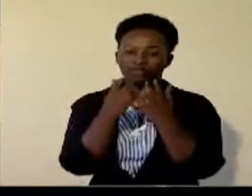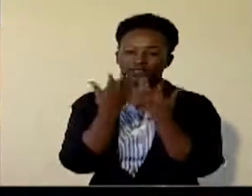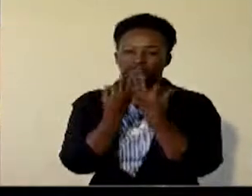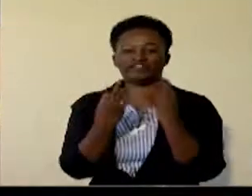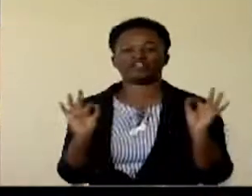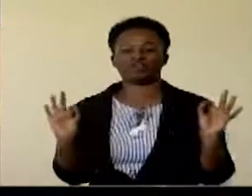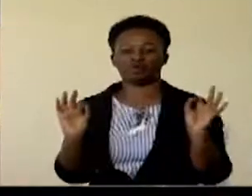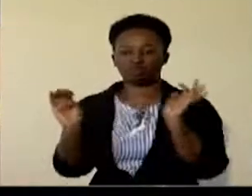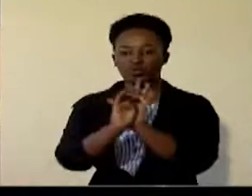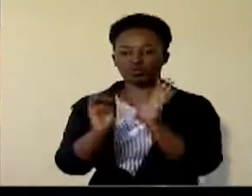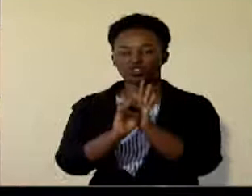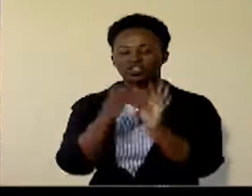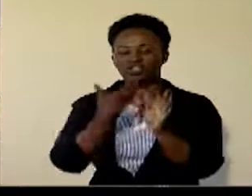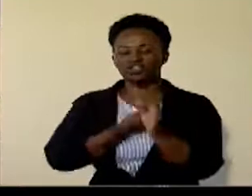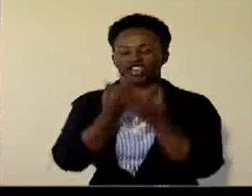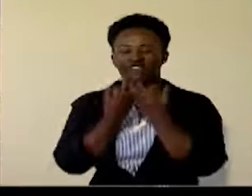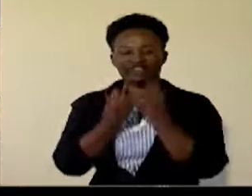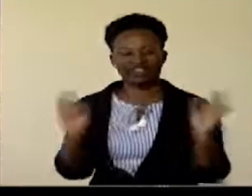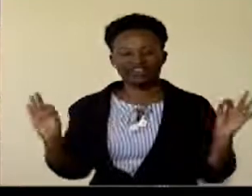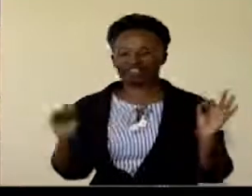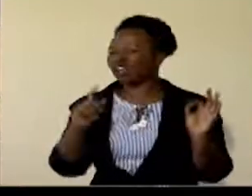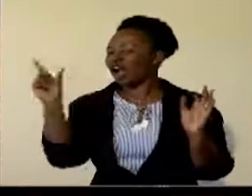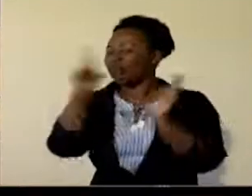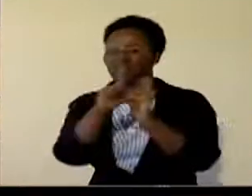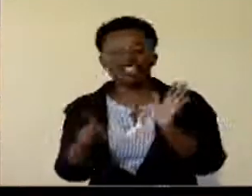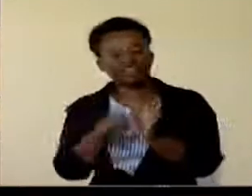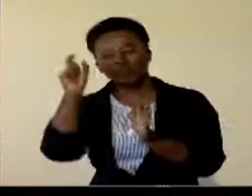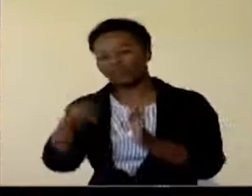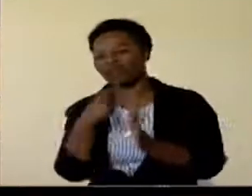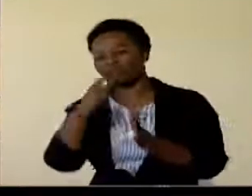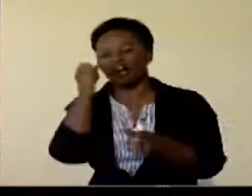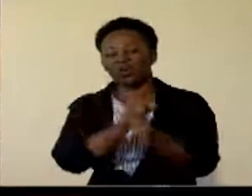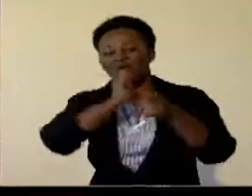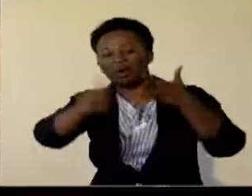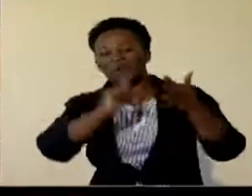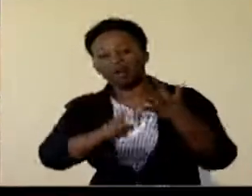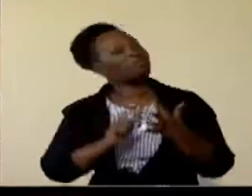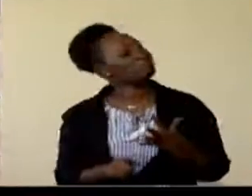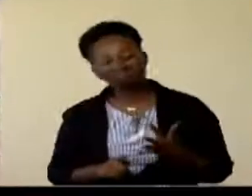free to do something. There are no restrictions. Now, encouraging liberalization